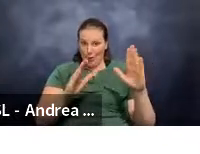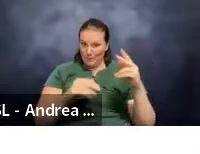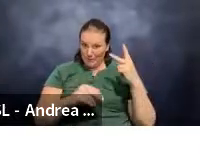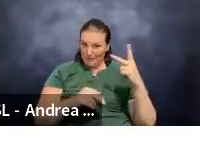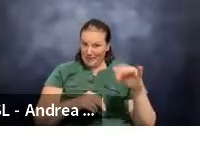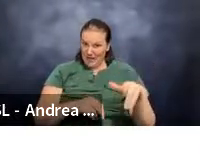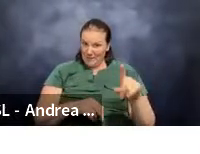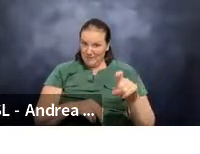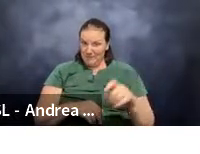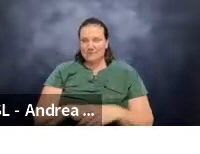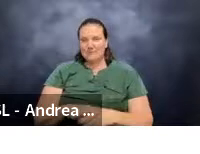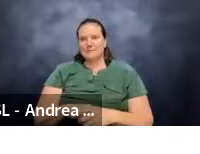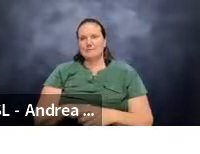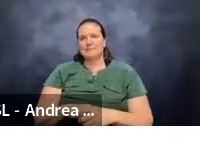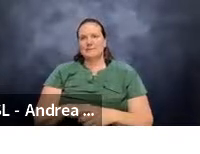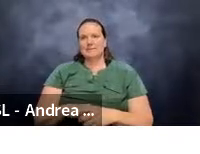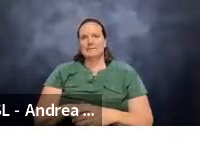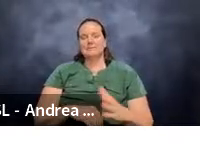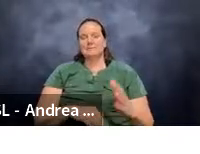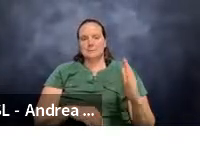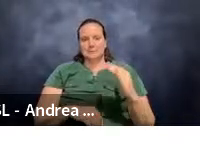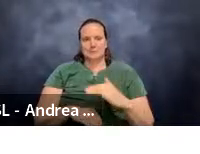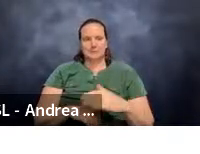them. Next slide.